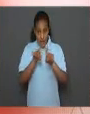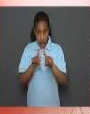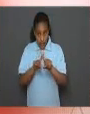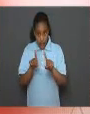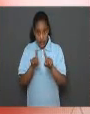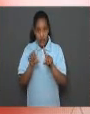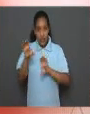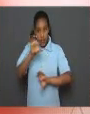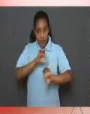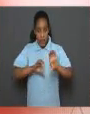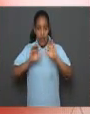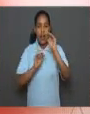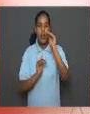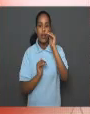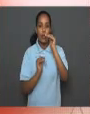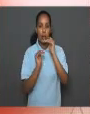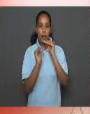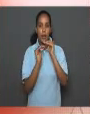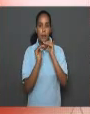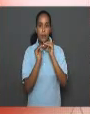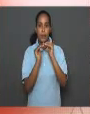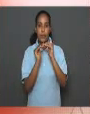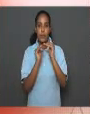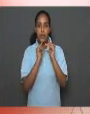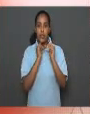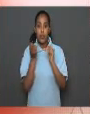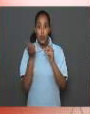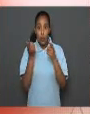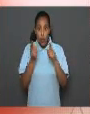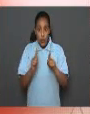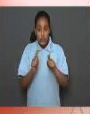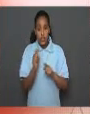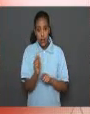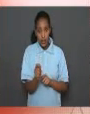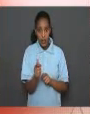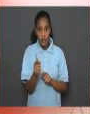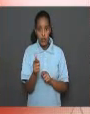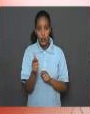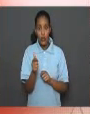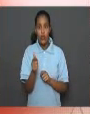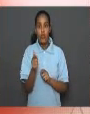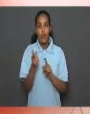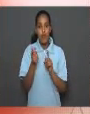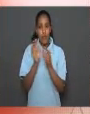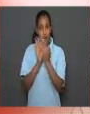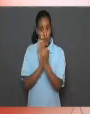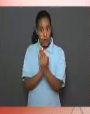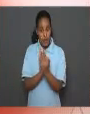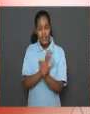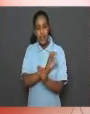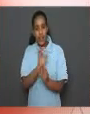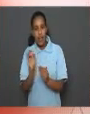Dynamic chemical equilibrium is when the rate of the forward